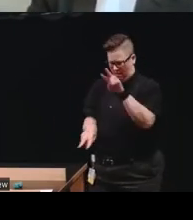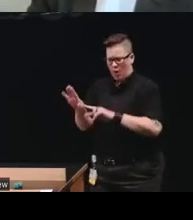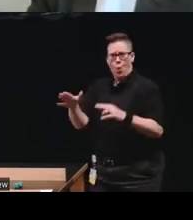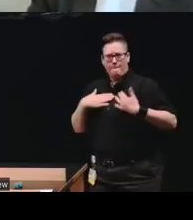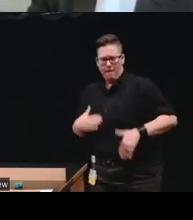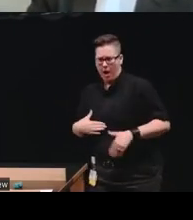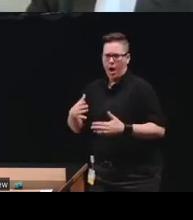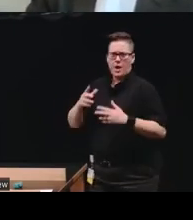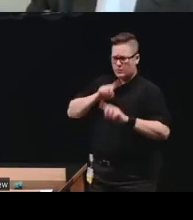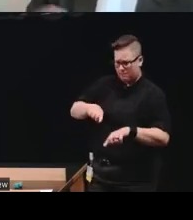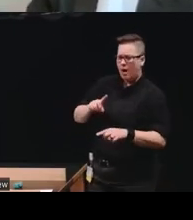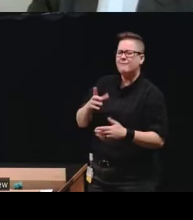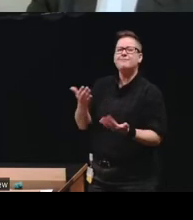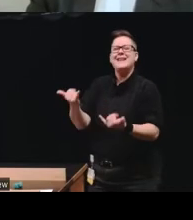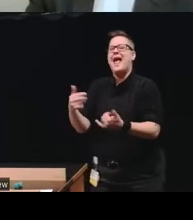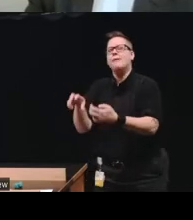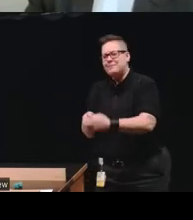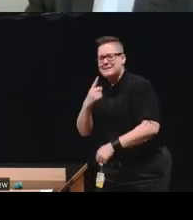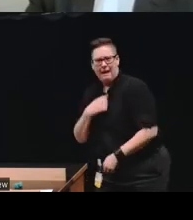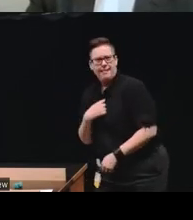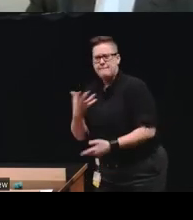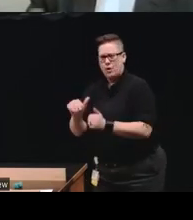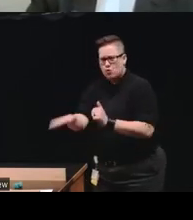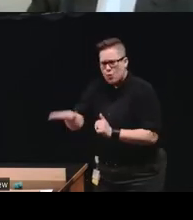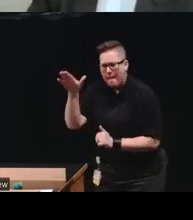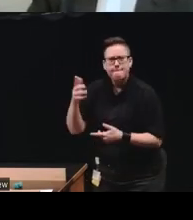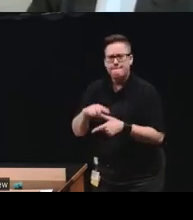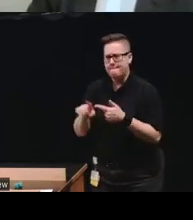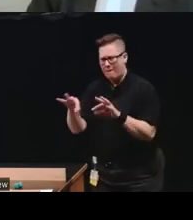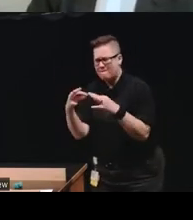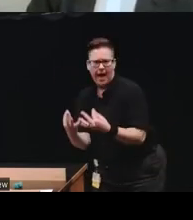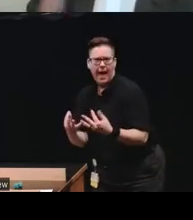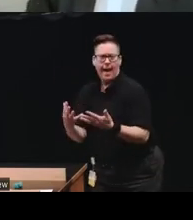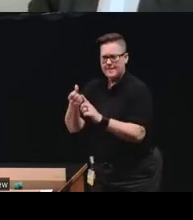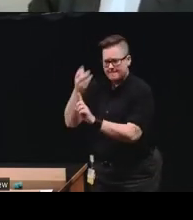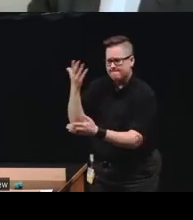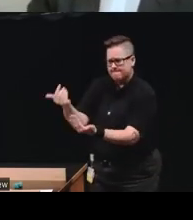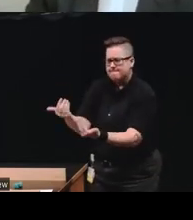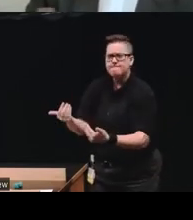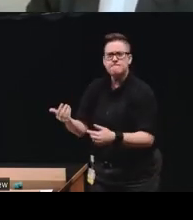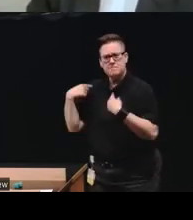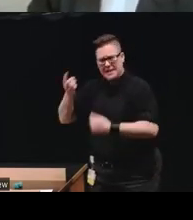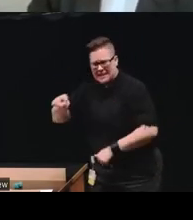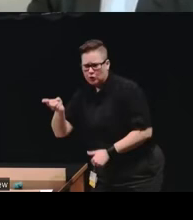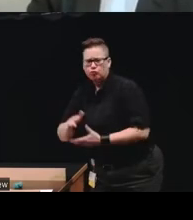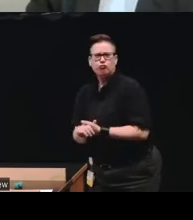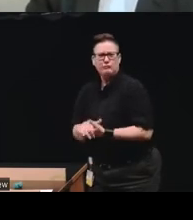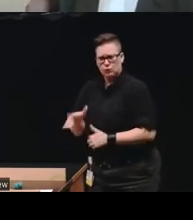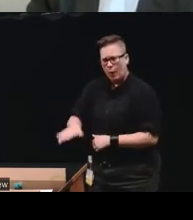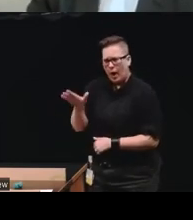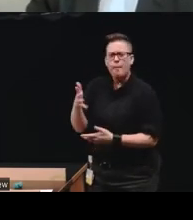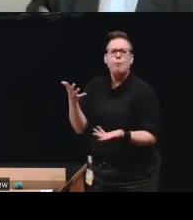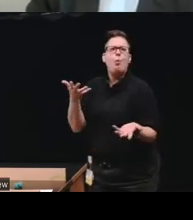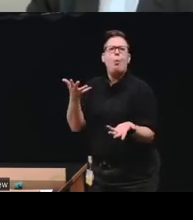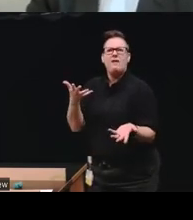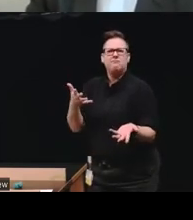up? Who was part of your family growing up? What was the experience for you like